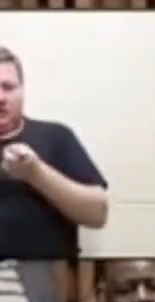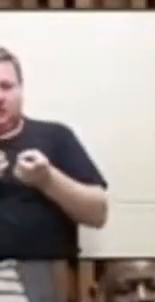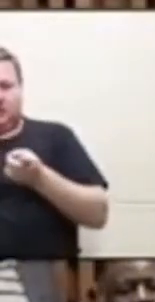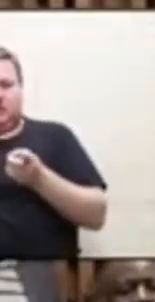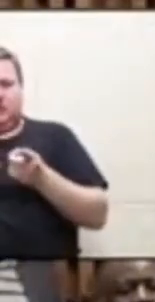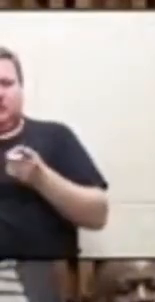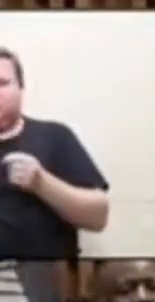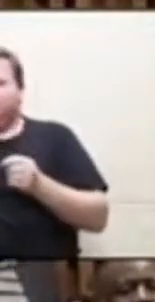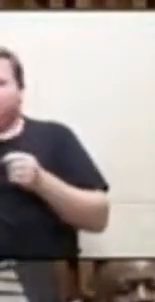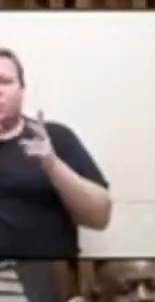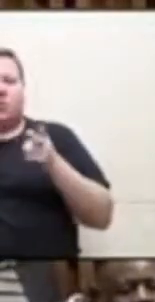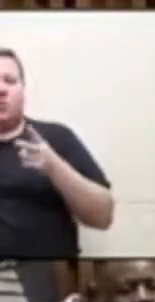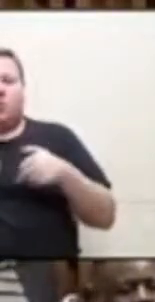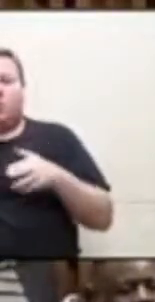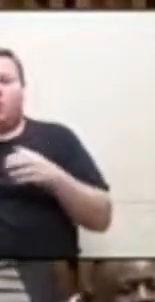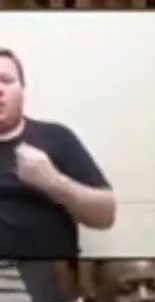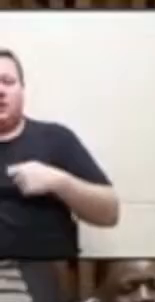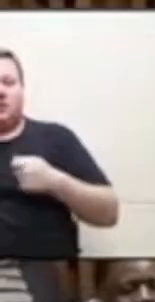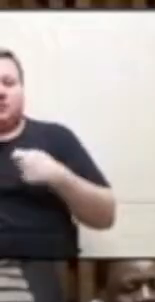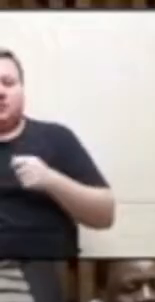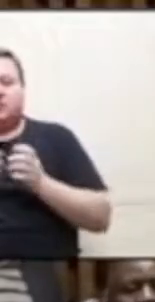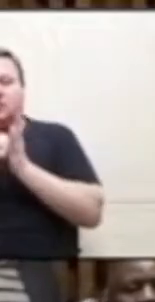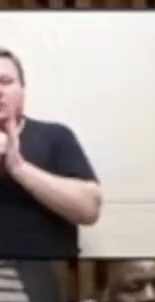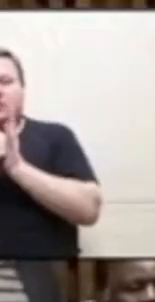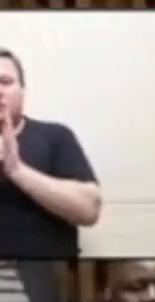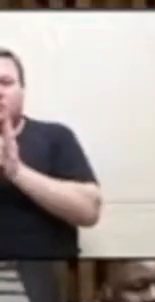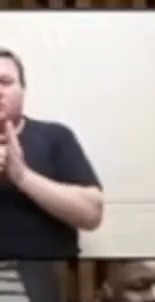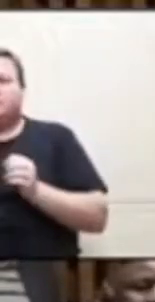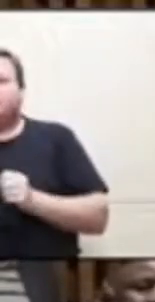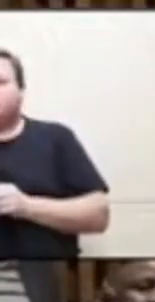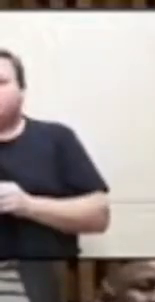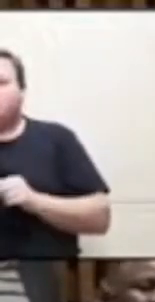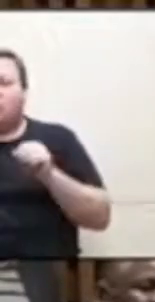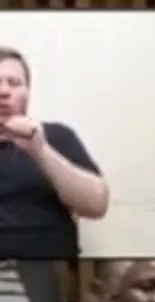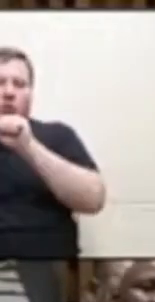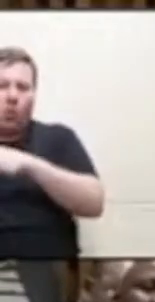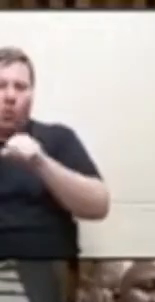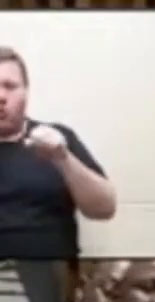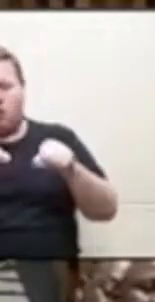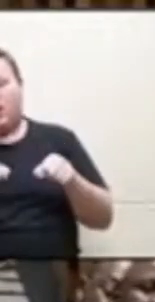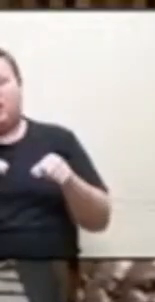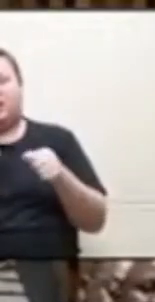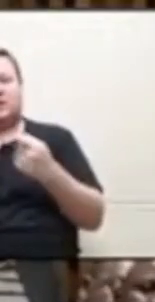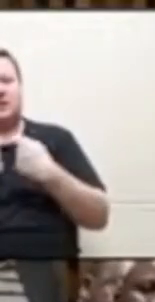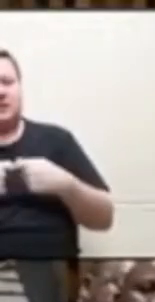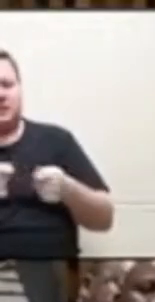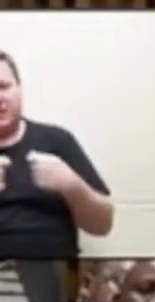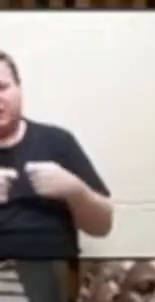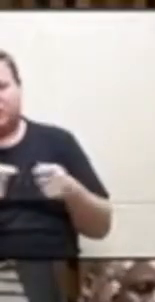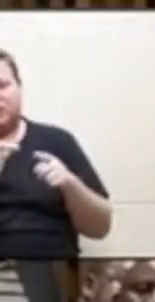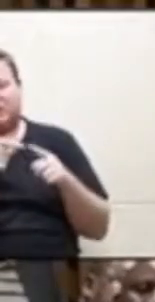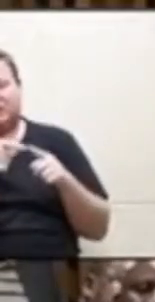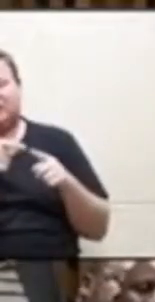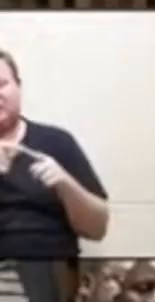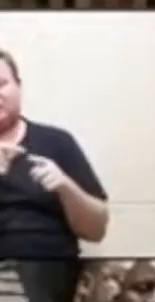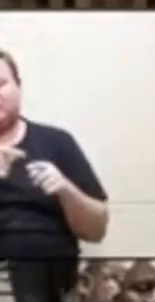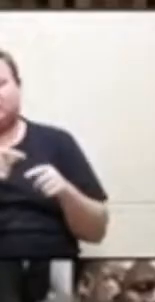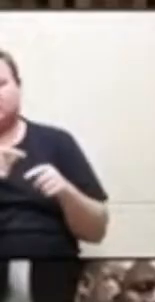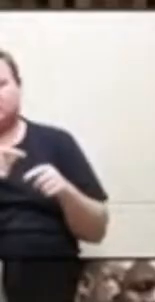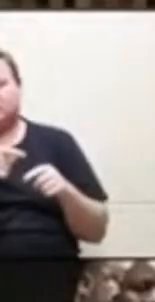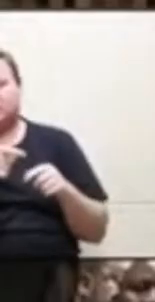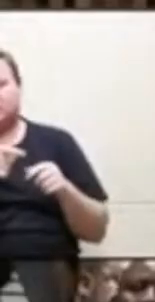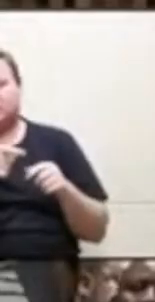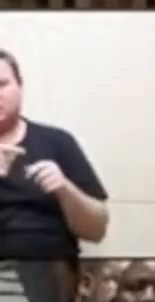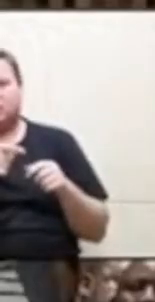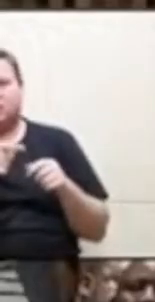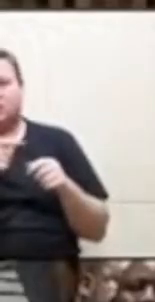when you look at, for example, unauthorized expenditure, all of our unauthorized expenditure relates to impairment and